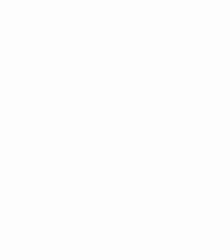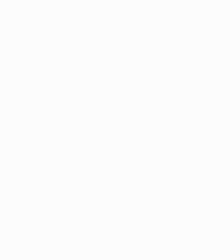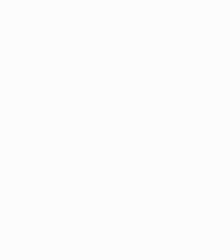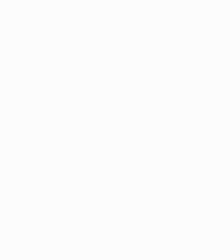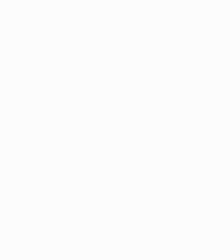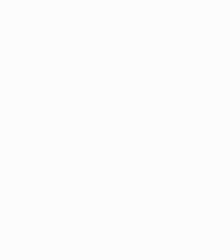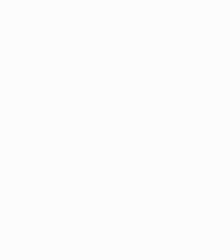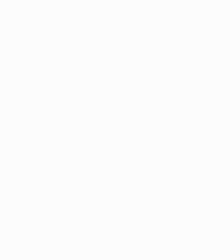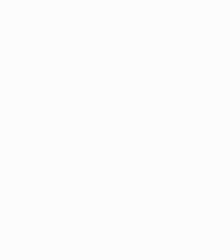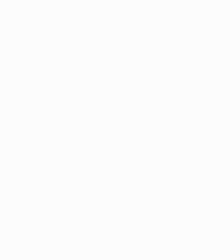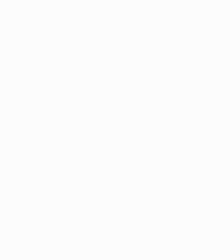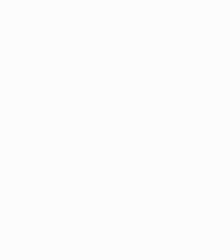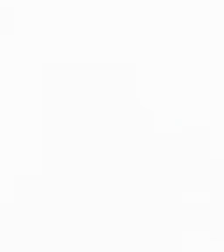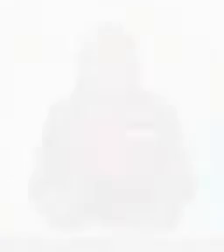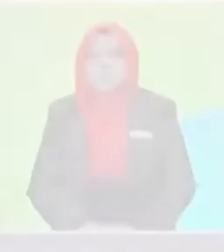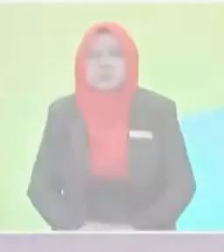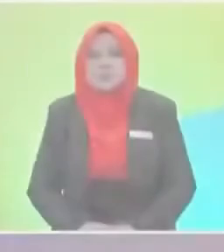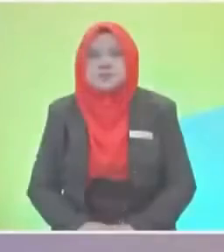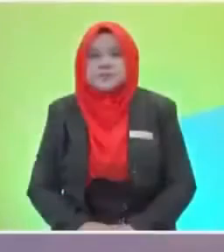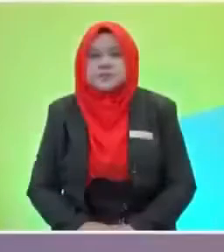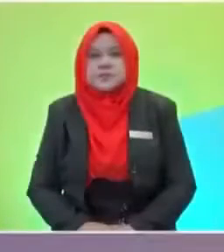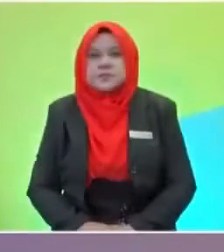Didik TV KPM.